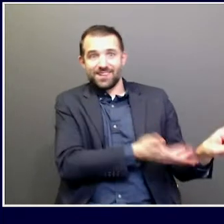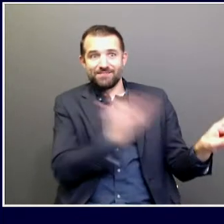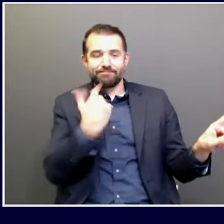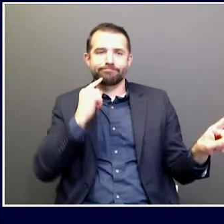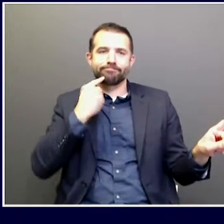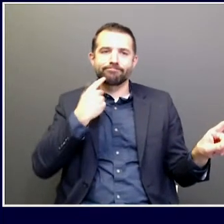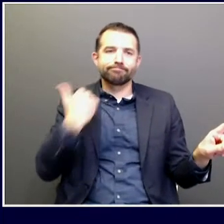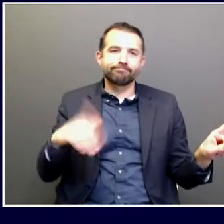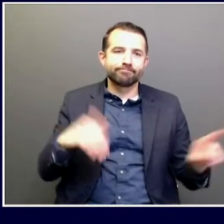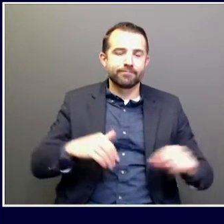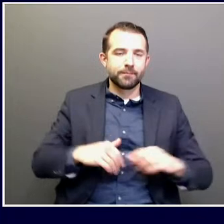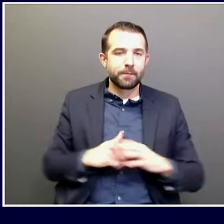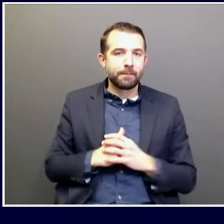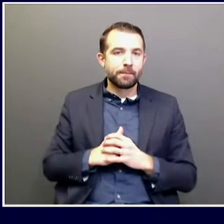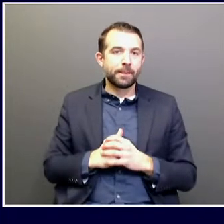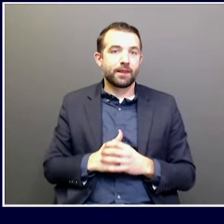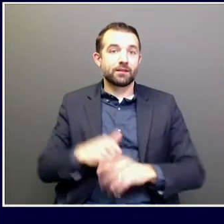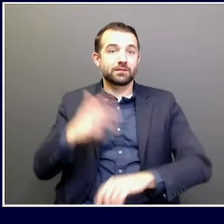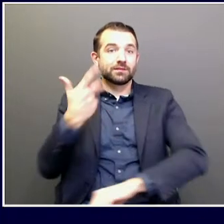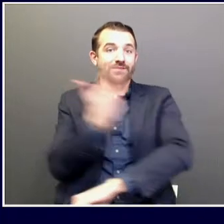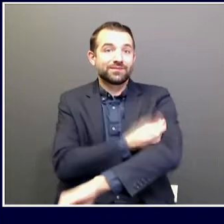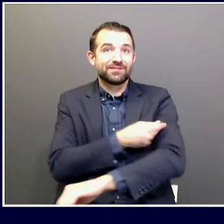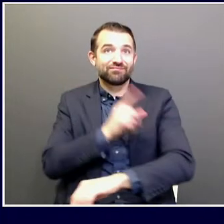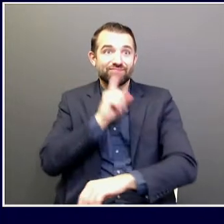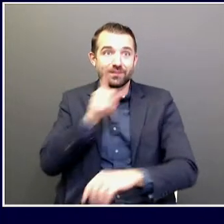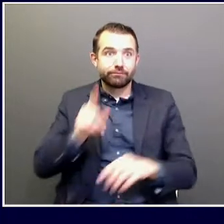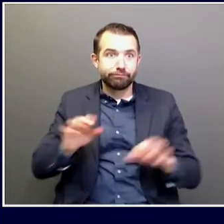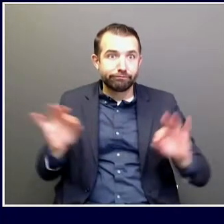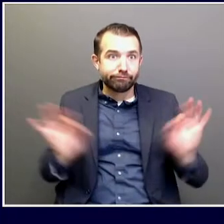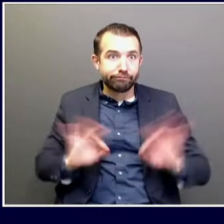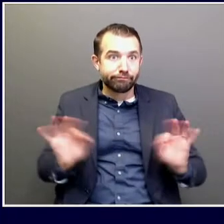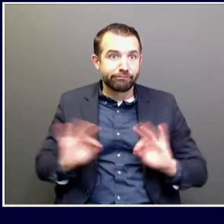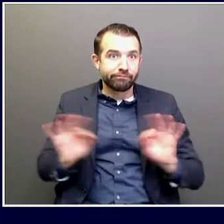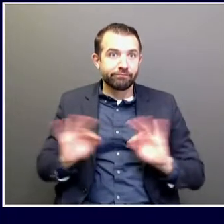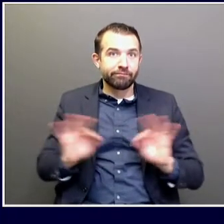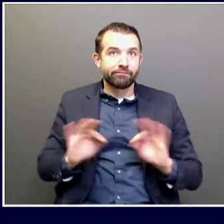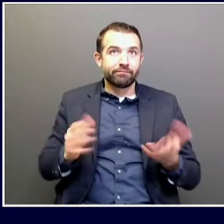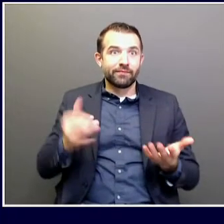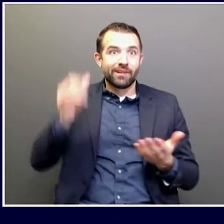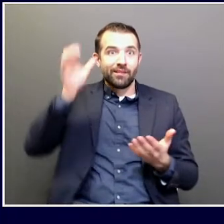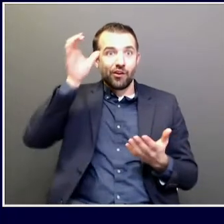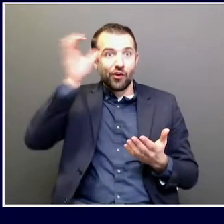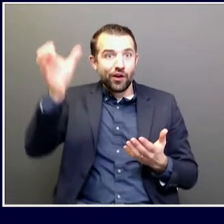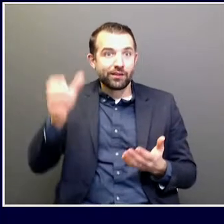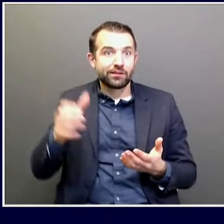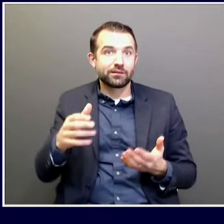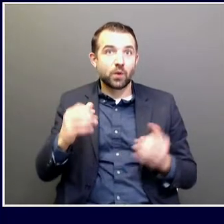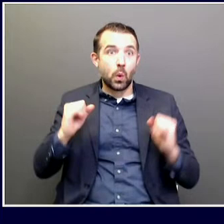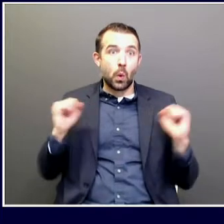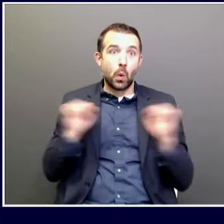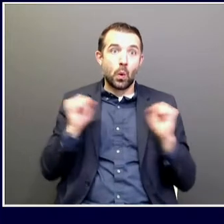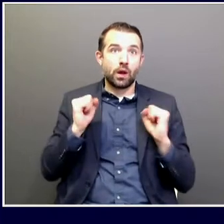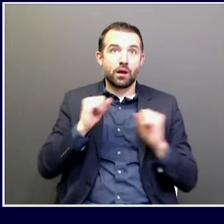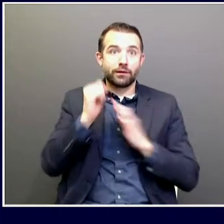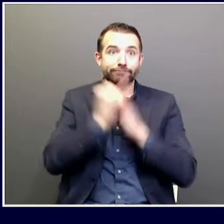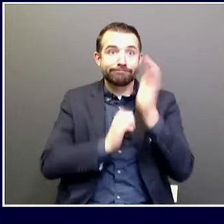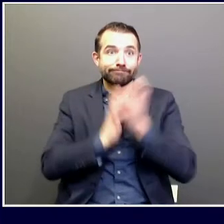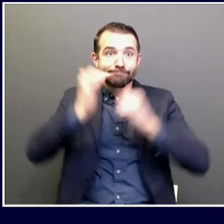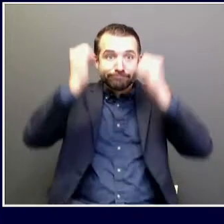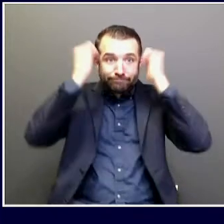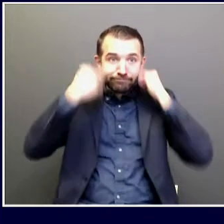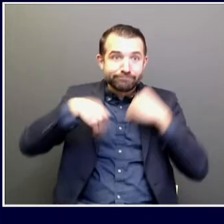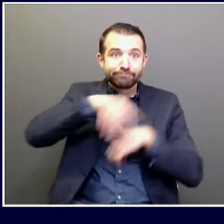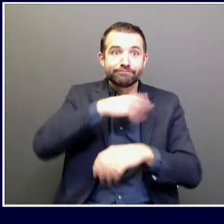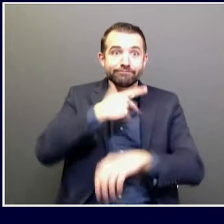seems like no different than putting on a scarf in cold weather, wearing a hard hat when you go into a construction zone, or wearing safety goggles